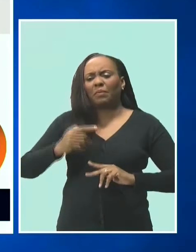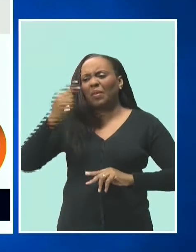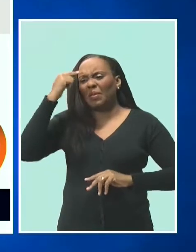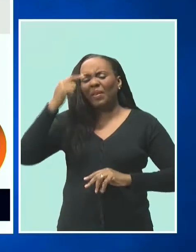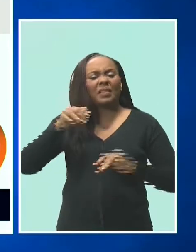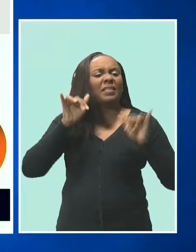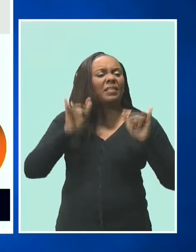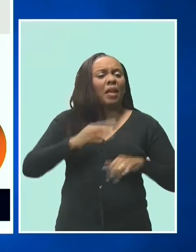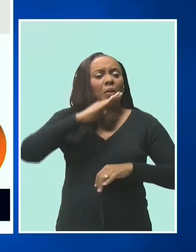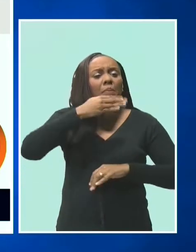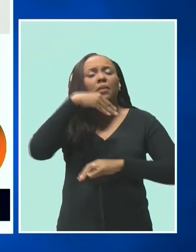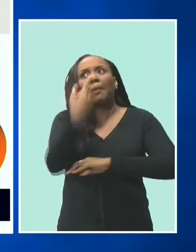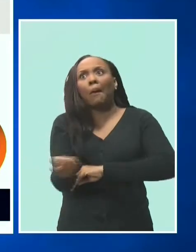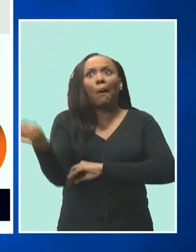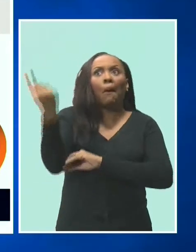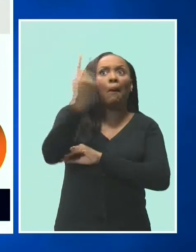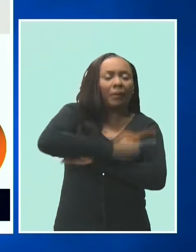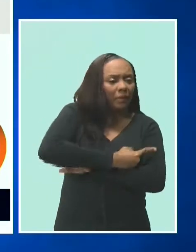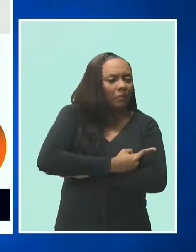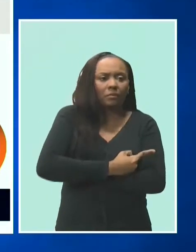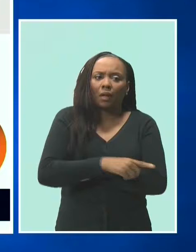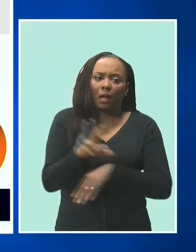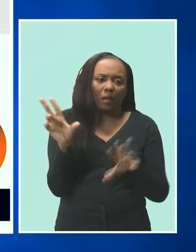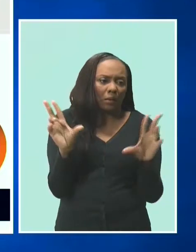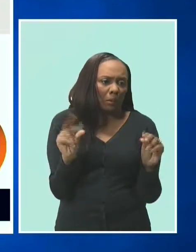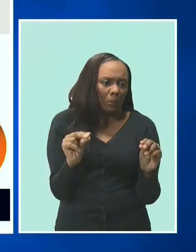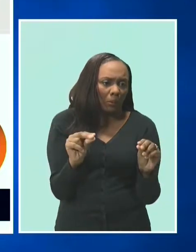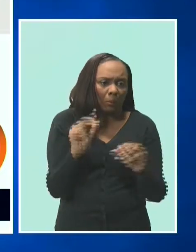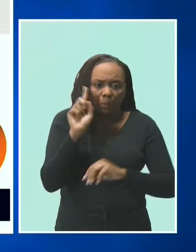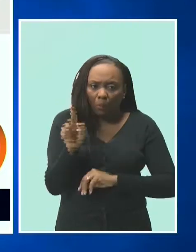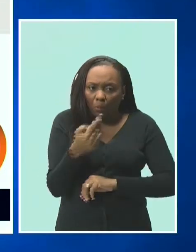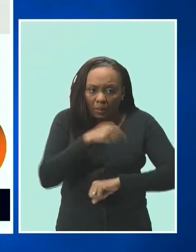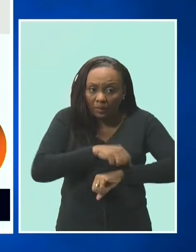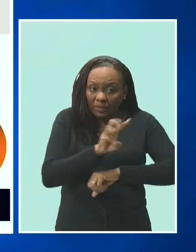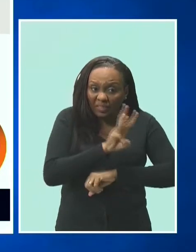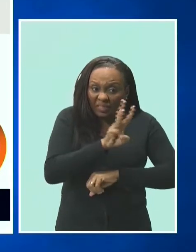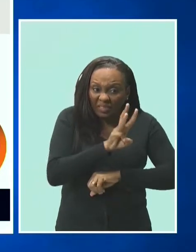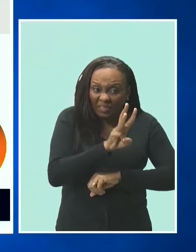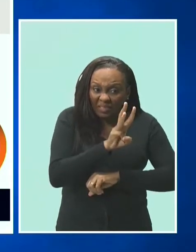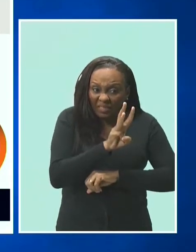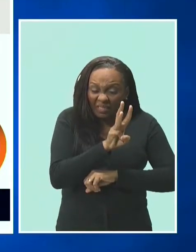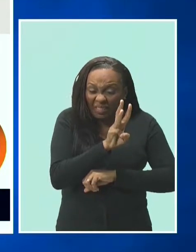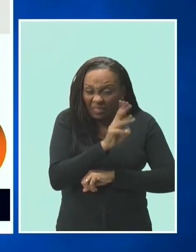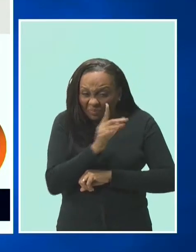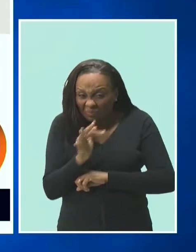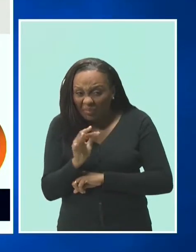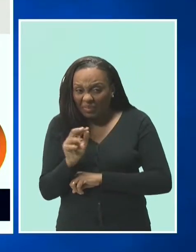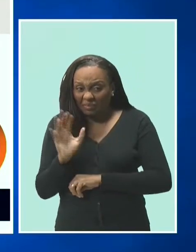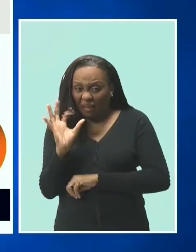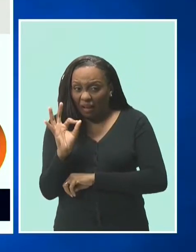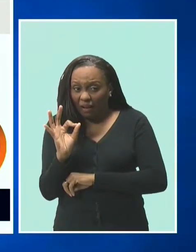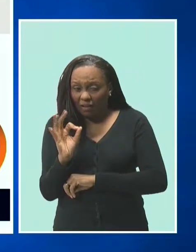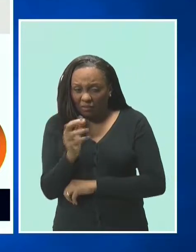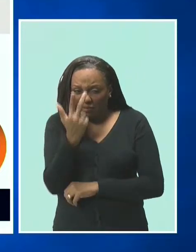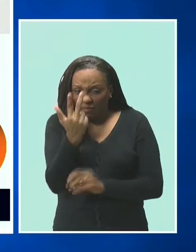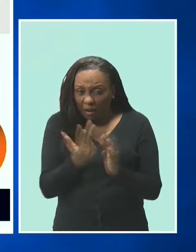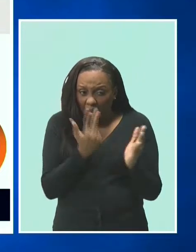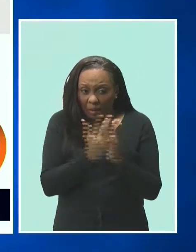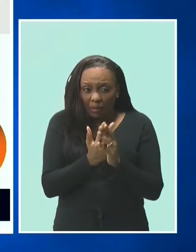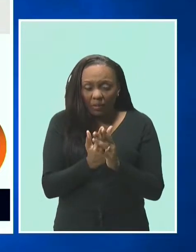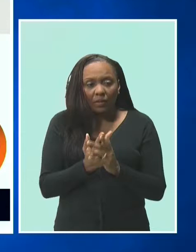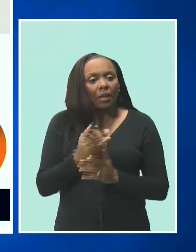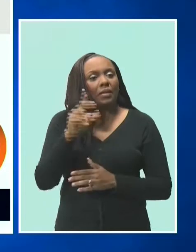entire day. I'm here to tell you that's not so. Barbadians can access beaches only between 6 a.m. and 9 a.m. and a